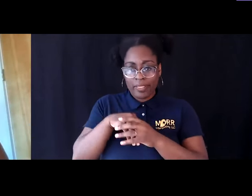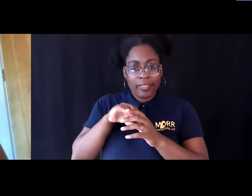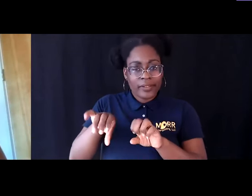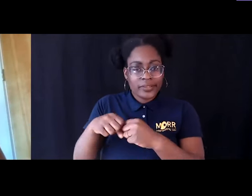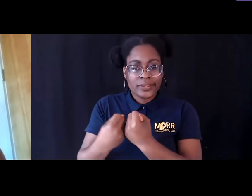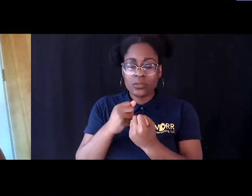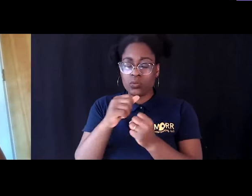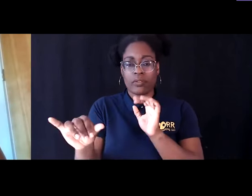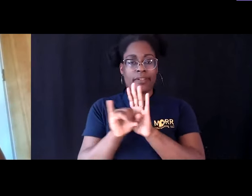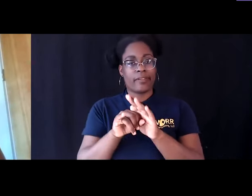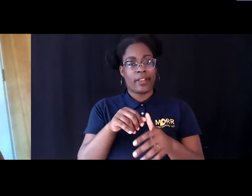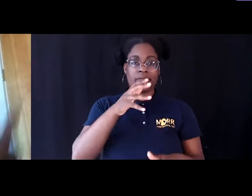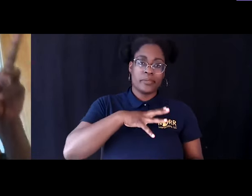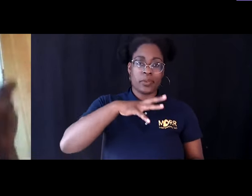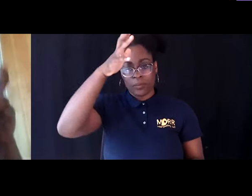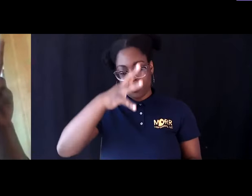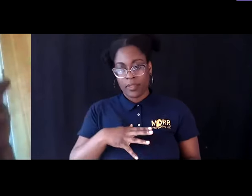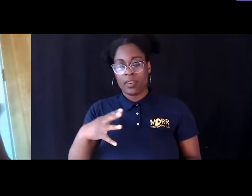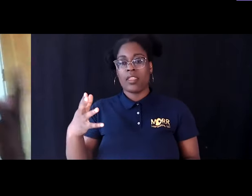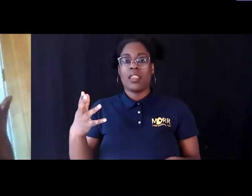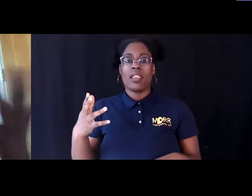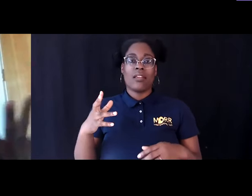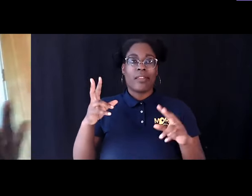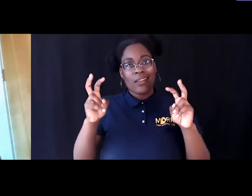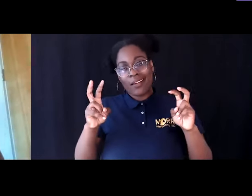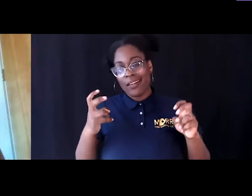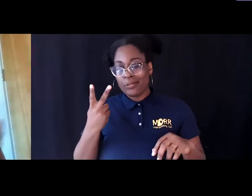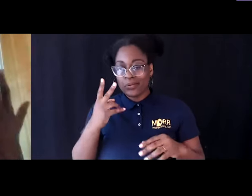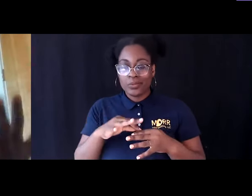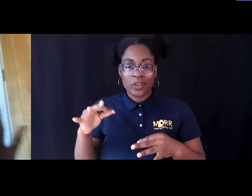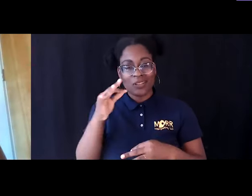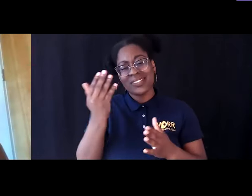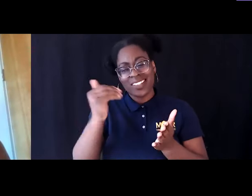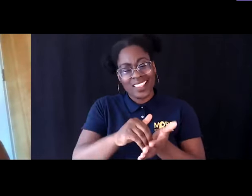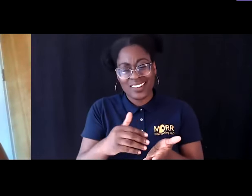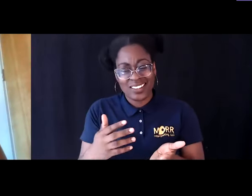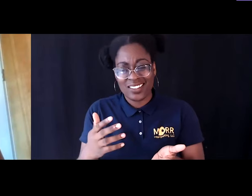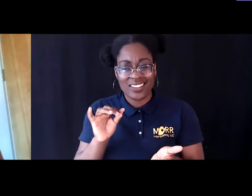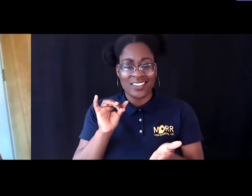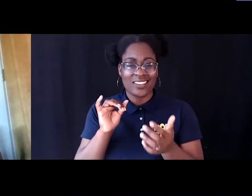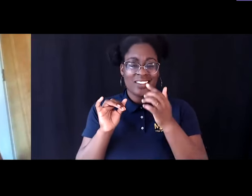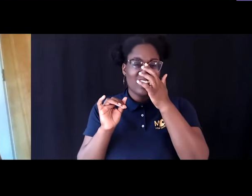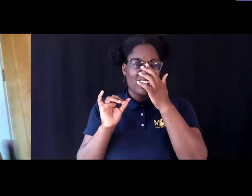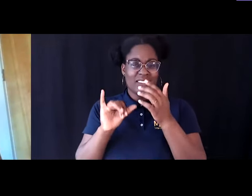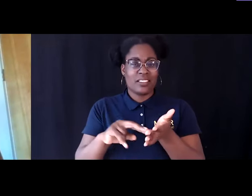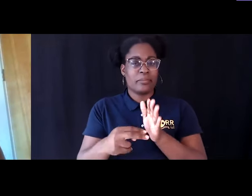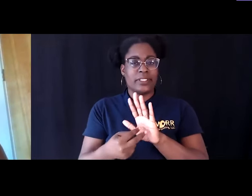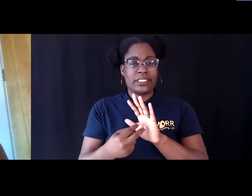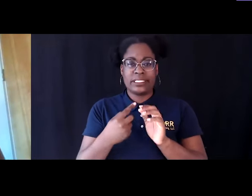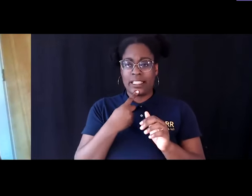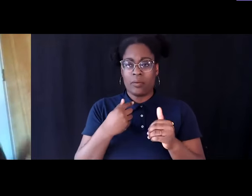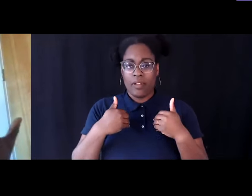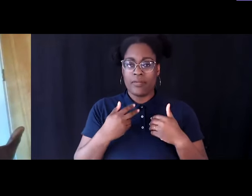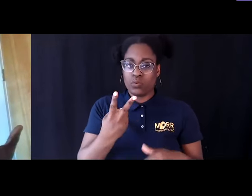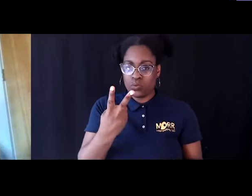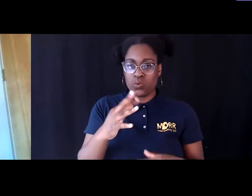that they would not have necessarily been thought of as having two spirits. Because again, that would be to say that there are two spiritual genders when we